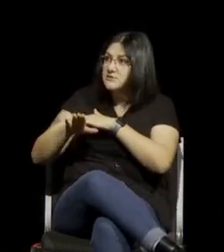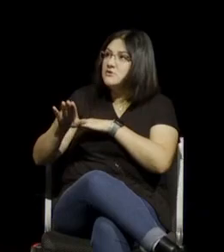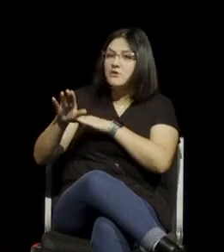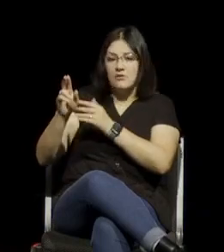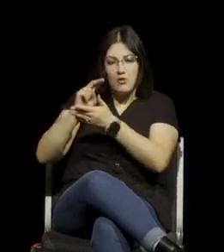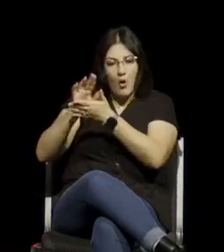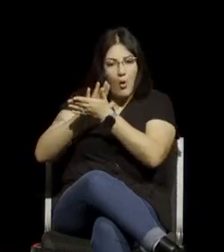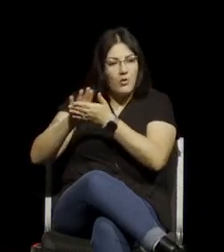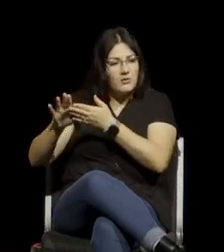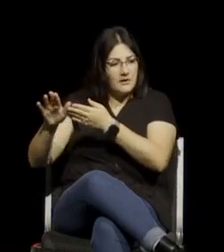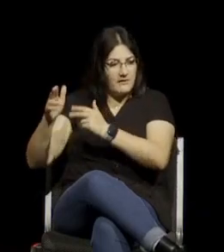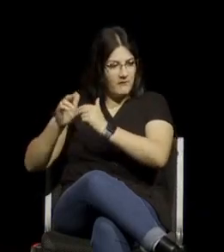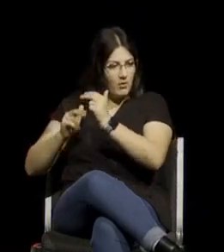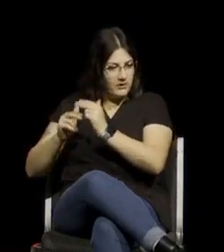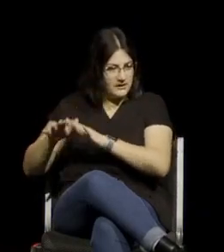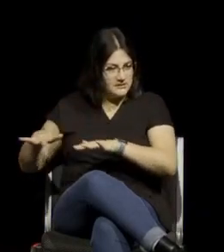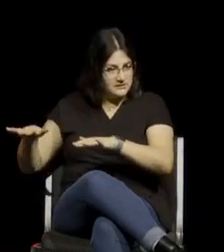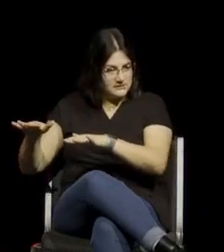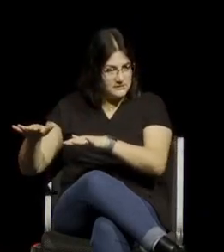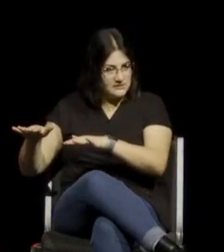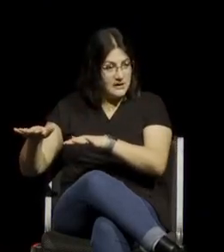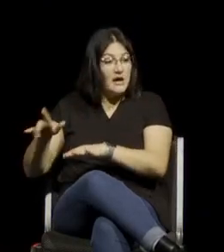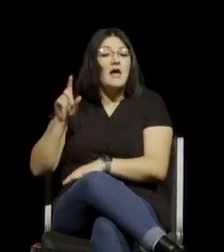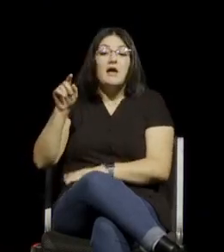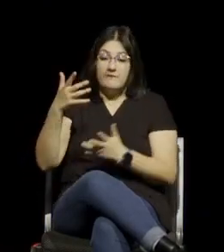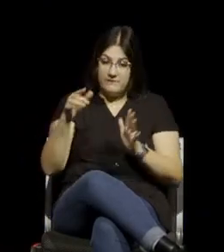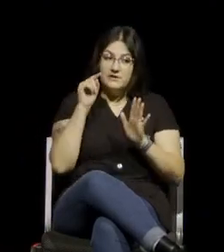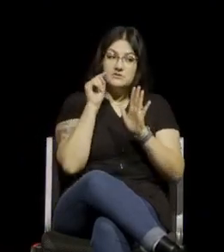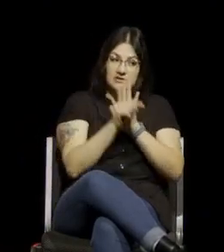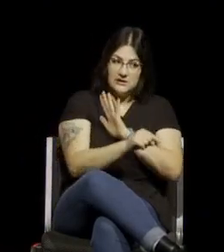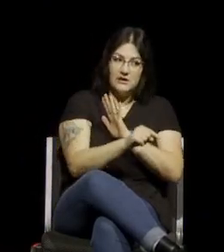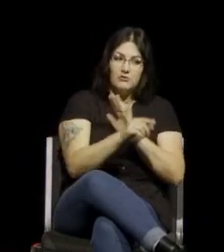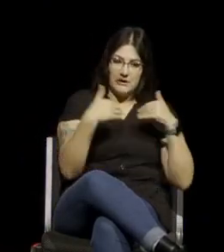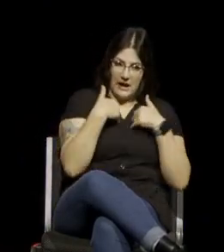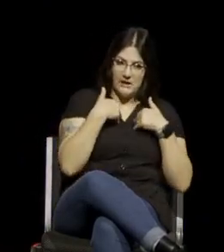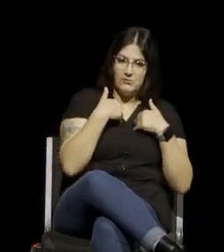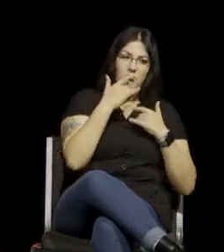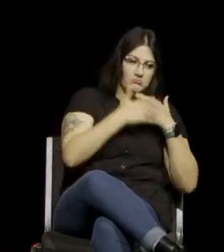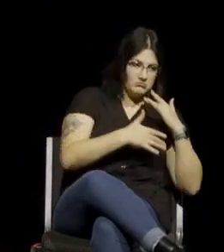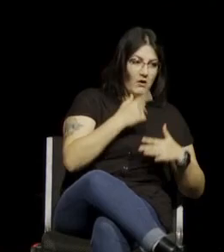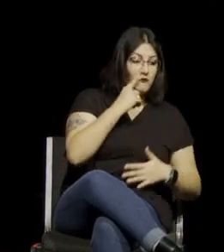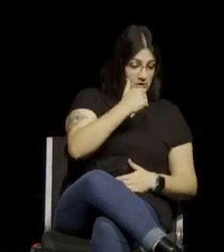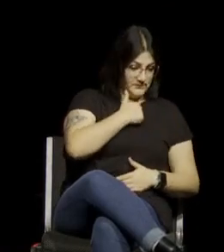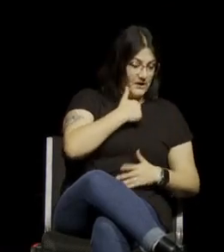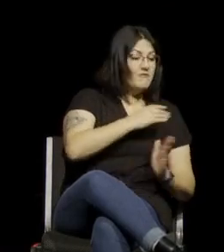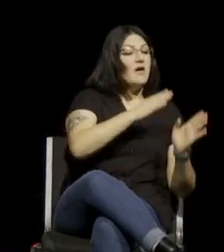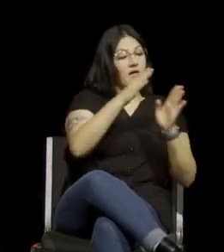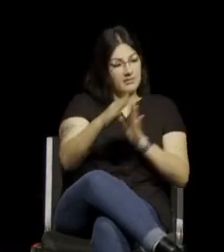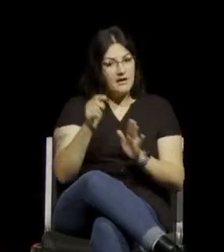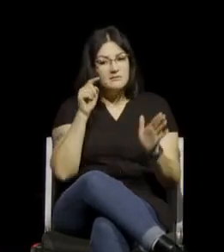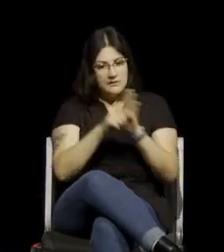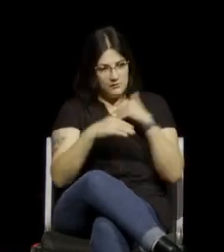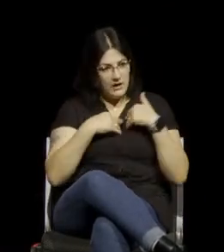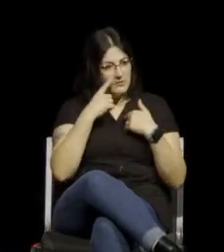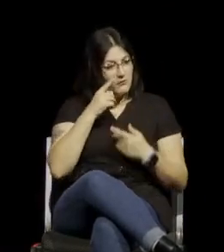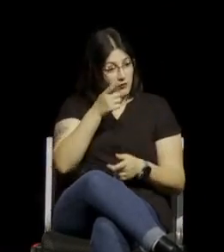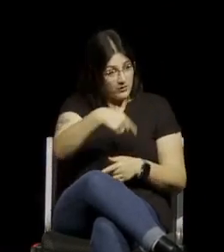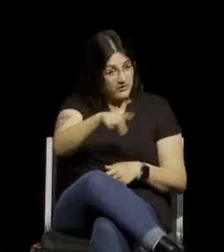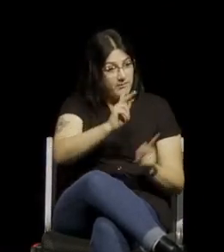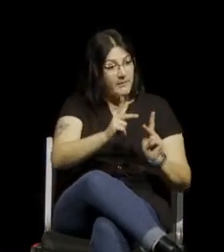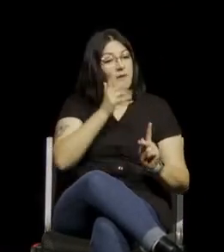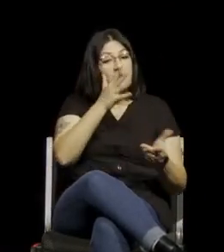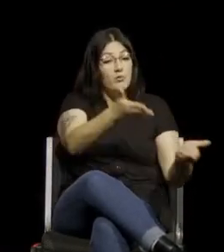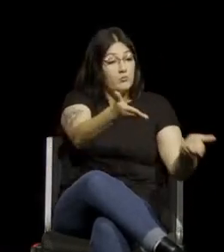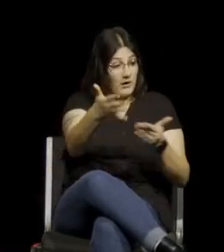of Holies. Now, having made a sacrifice for himself first, and then for the people, he would bring the